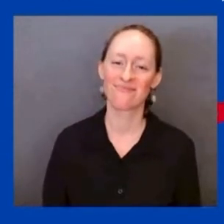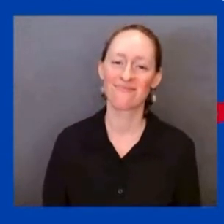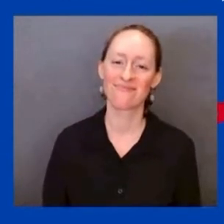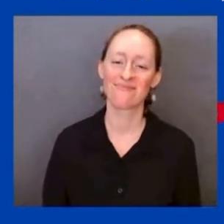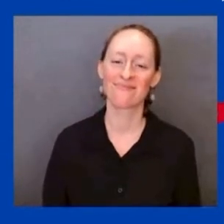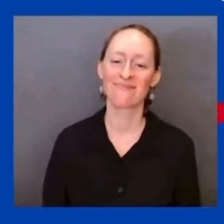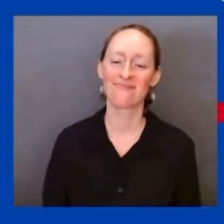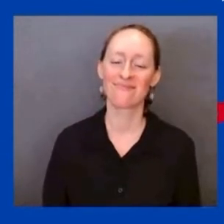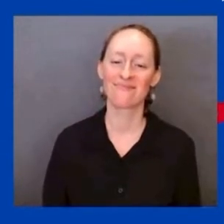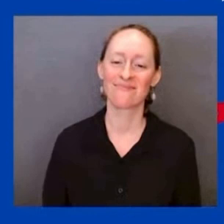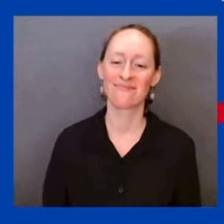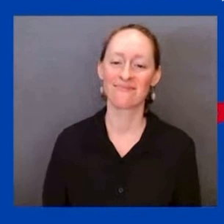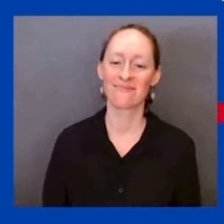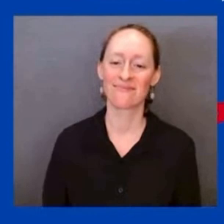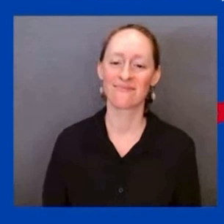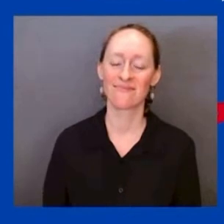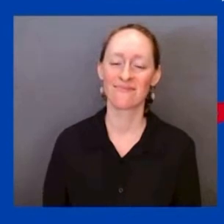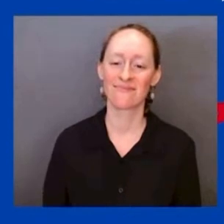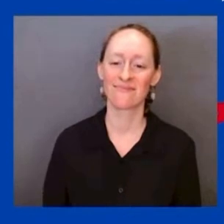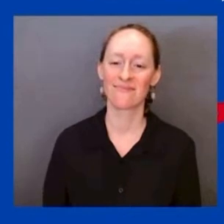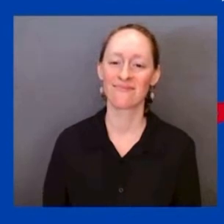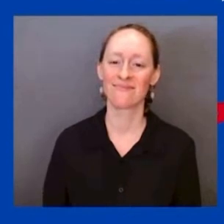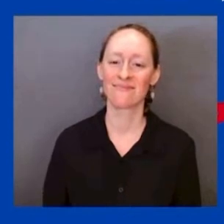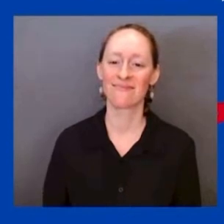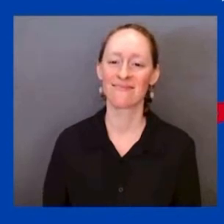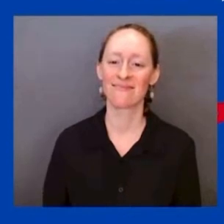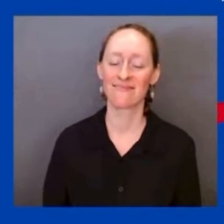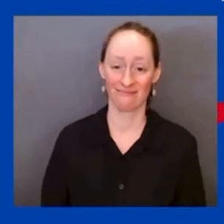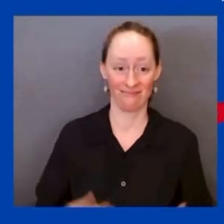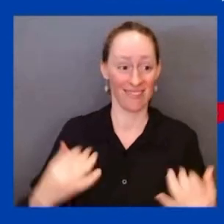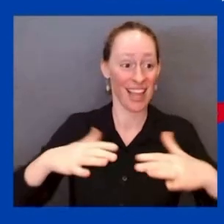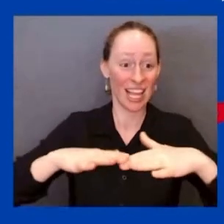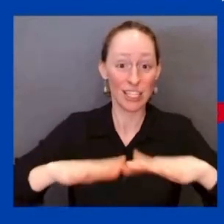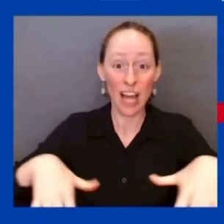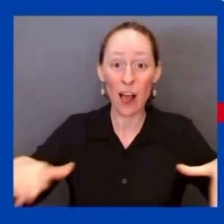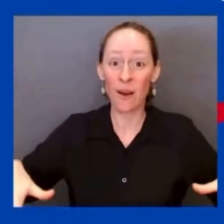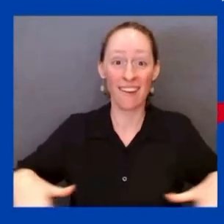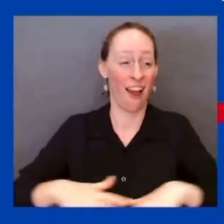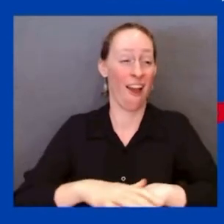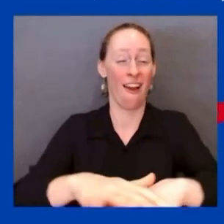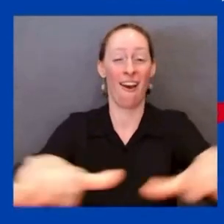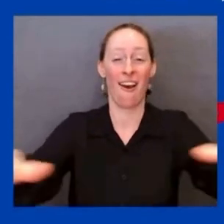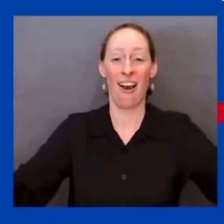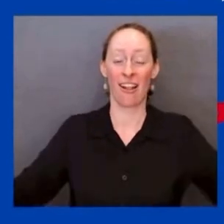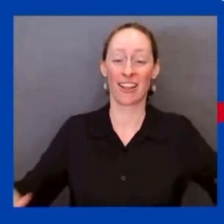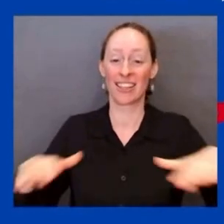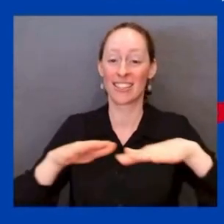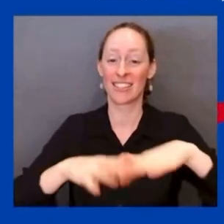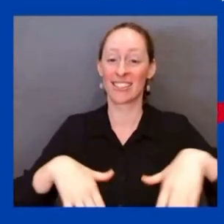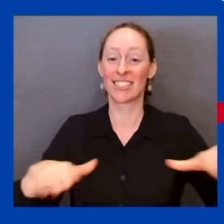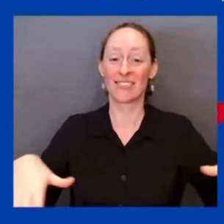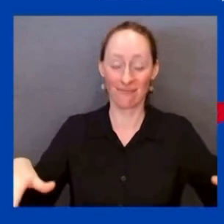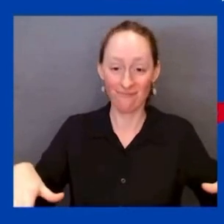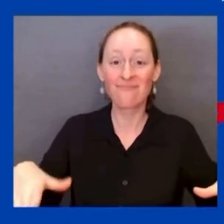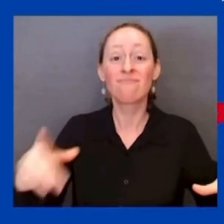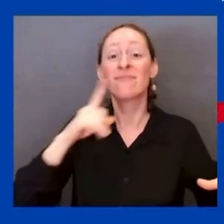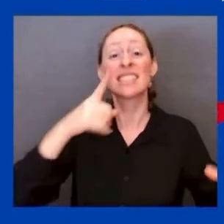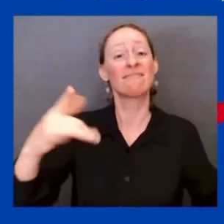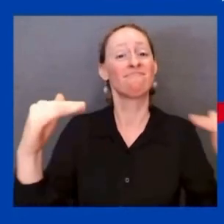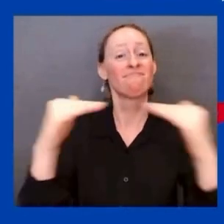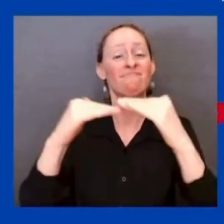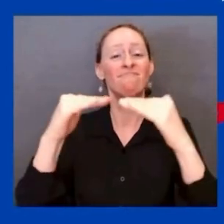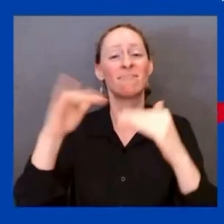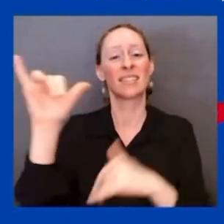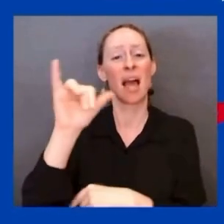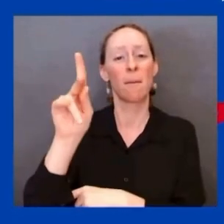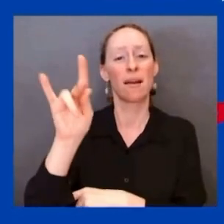they're all our children, are the kite strings that lift our national ambitions aloft. And you hold those strings. You hold those strings.